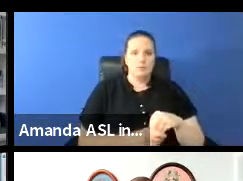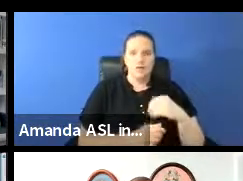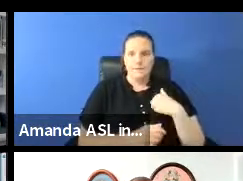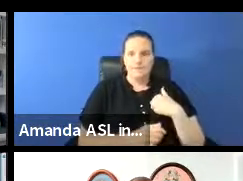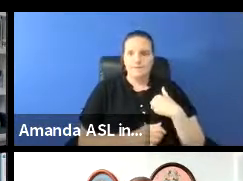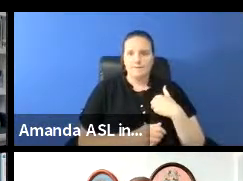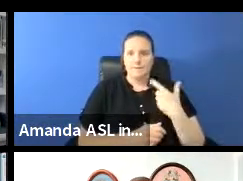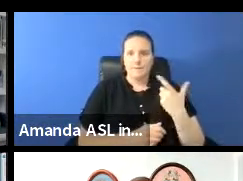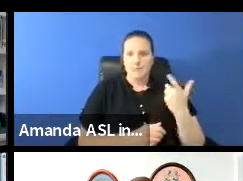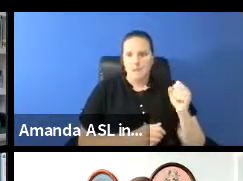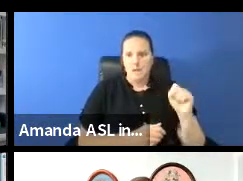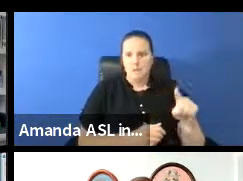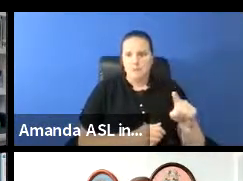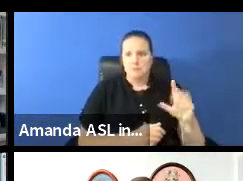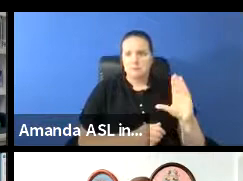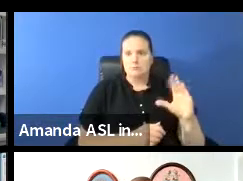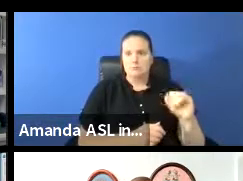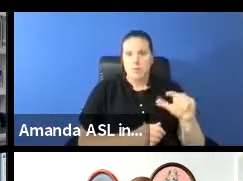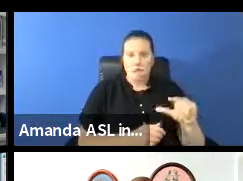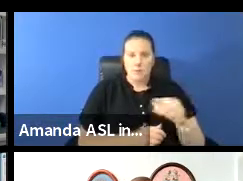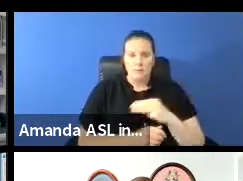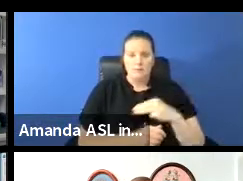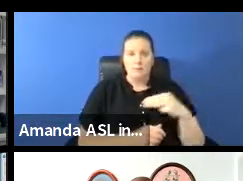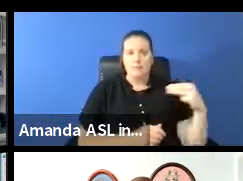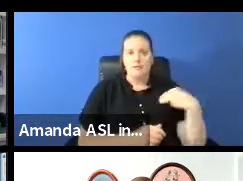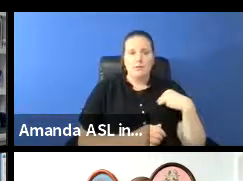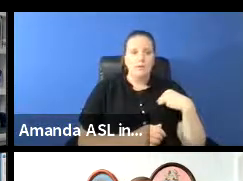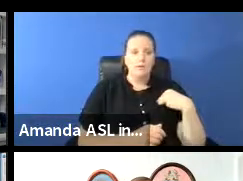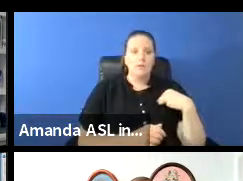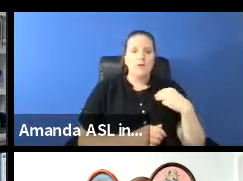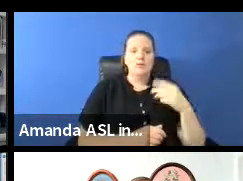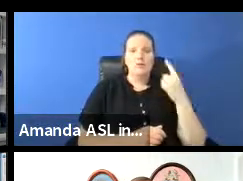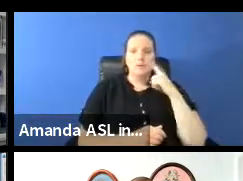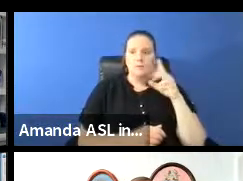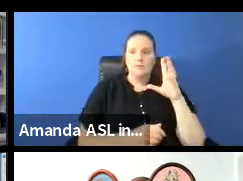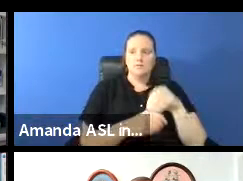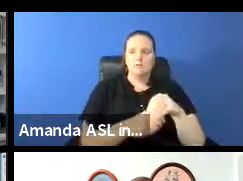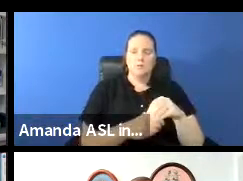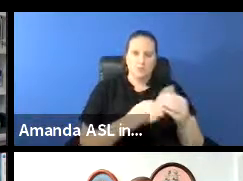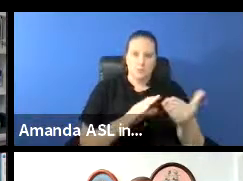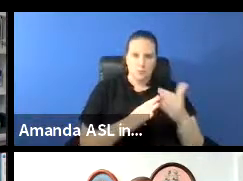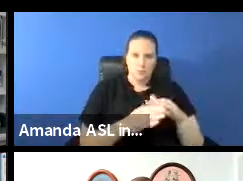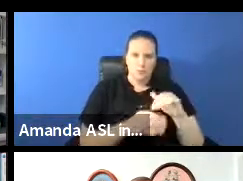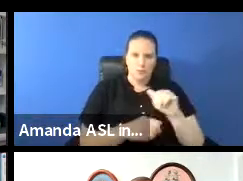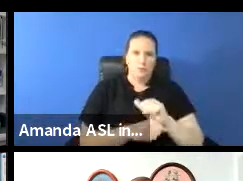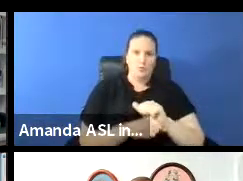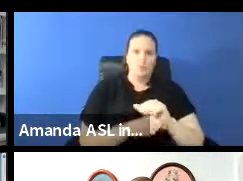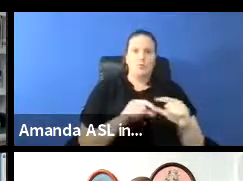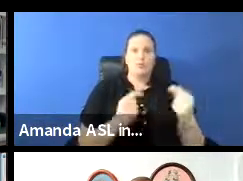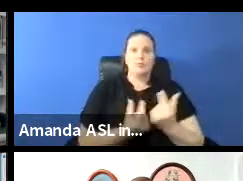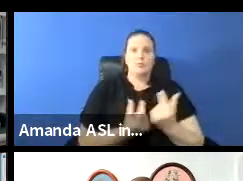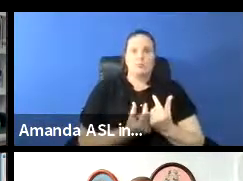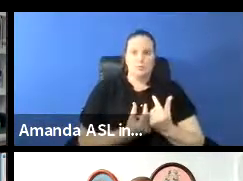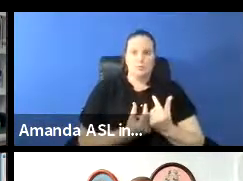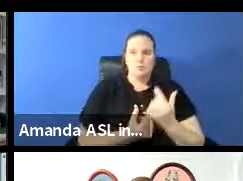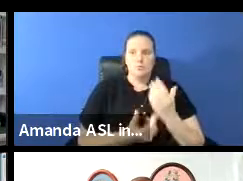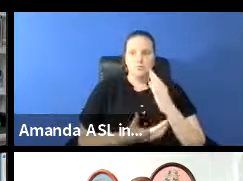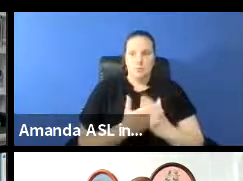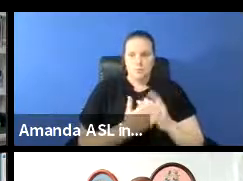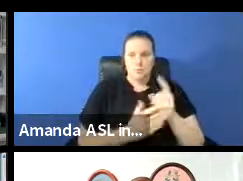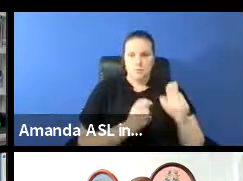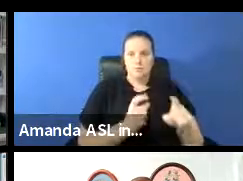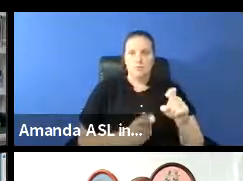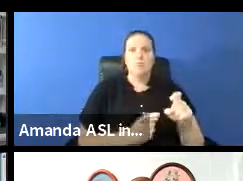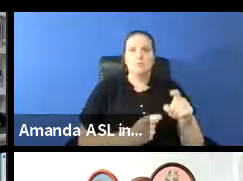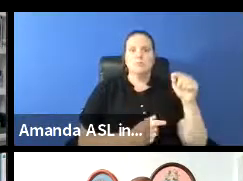an ask of CAG members who want to participate in the community working groups. So some of those questions are going to